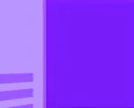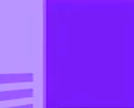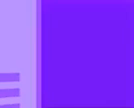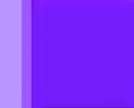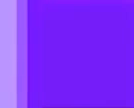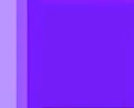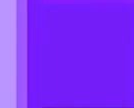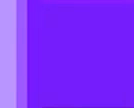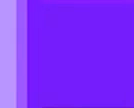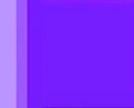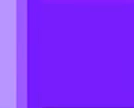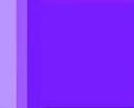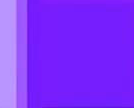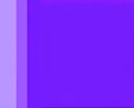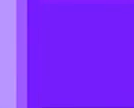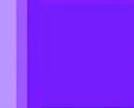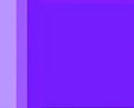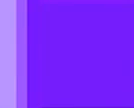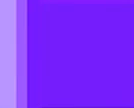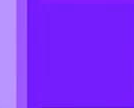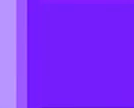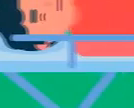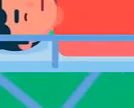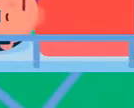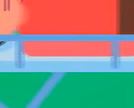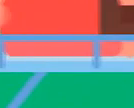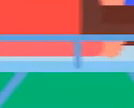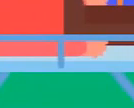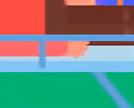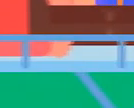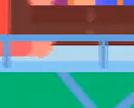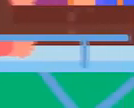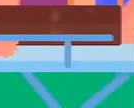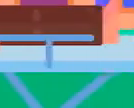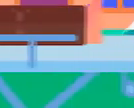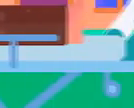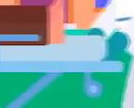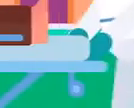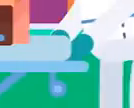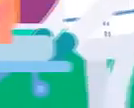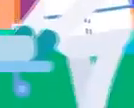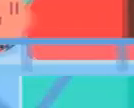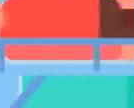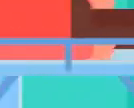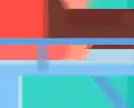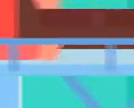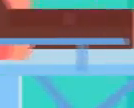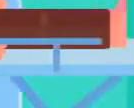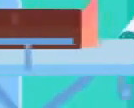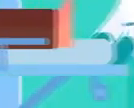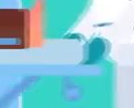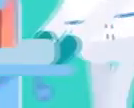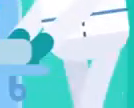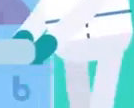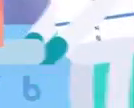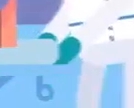further headache and body pain, or worsening diarrhea if there's any. Many patients are admitted to hospital at this stage. Day 8 to